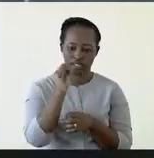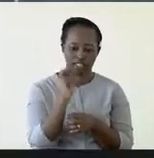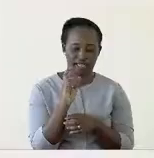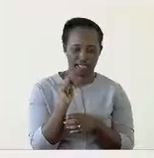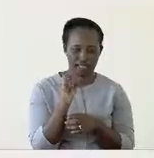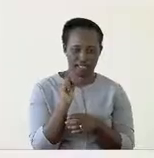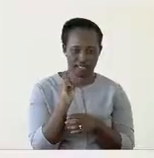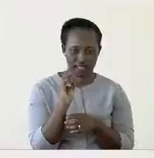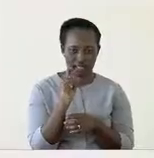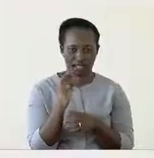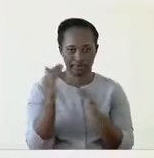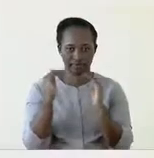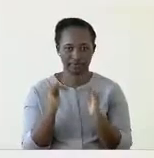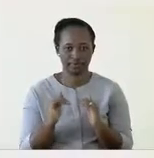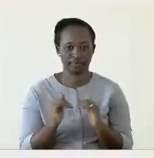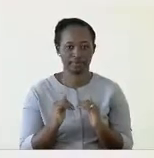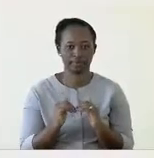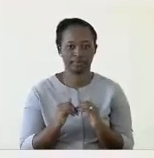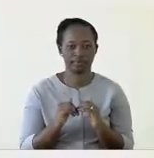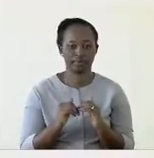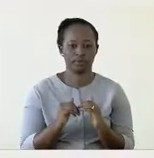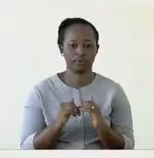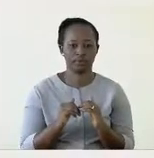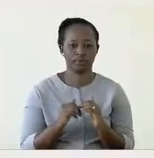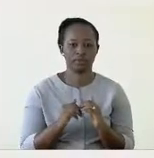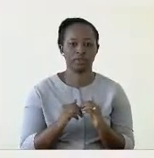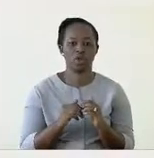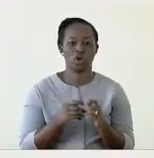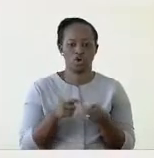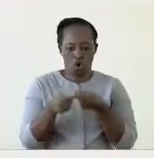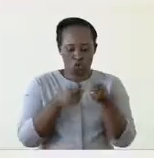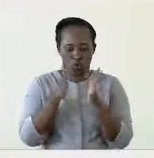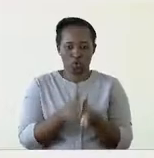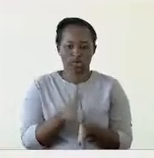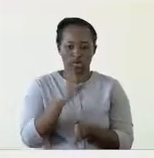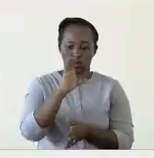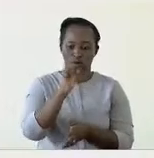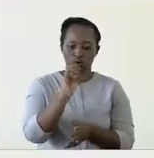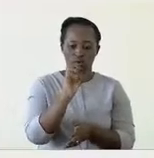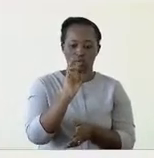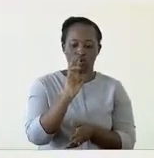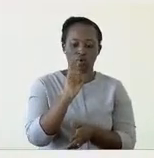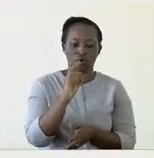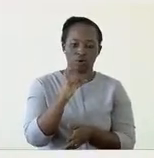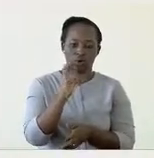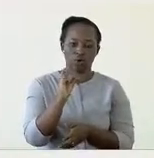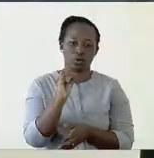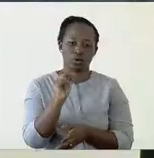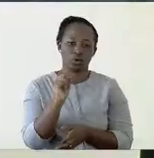have, let's have another one, which is the controller. We have